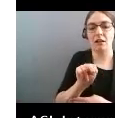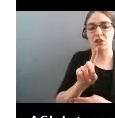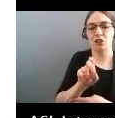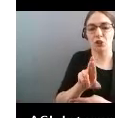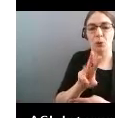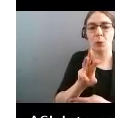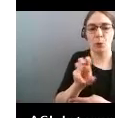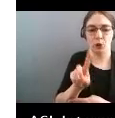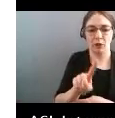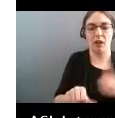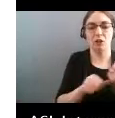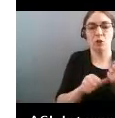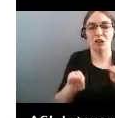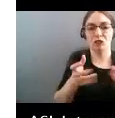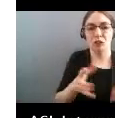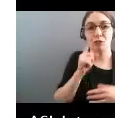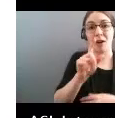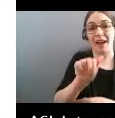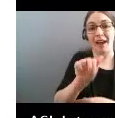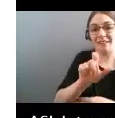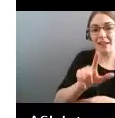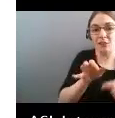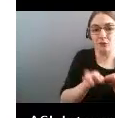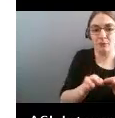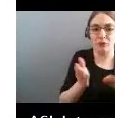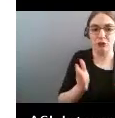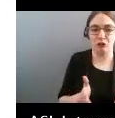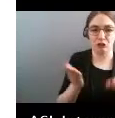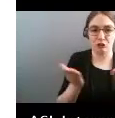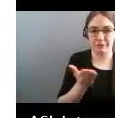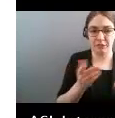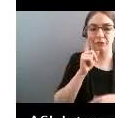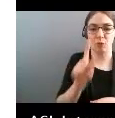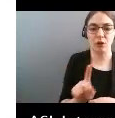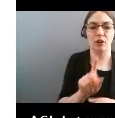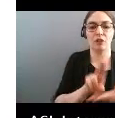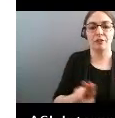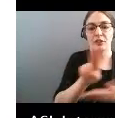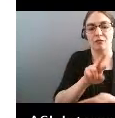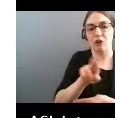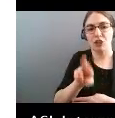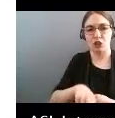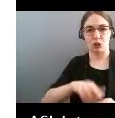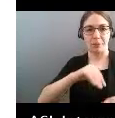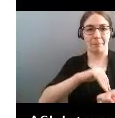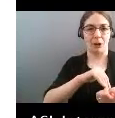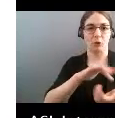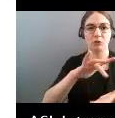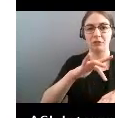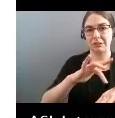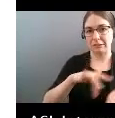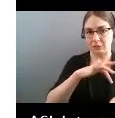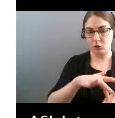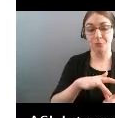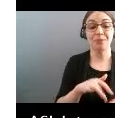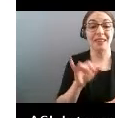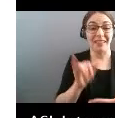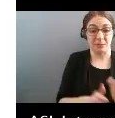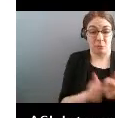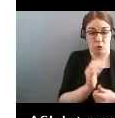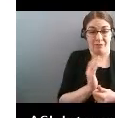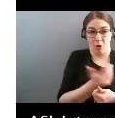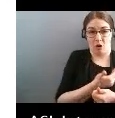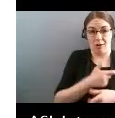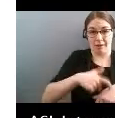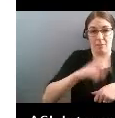Interpreter Services for the University of Rochester Medical Center. So that's going to be the bulk of our forum, and I think we're going to have a